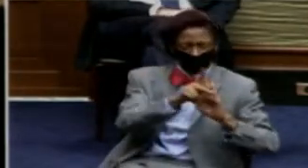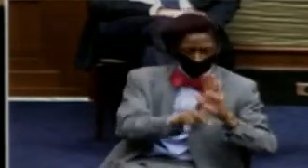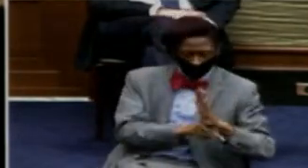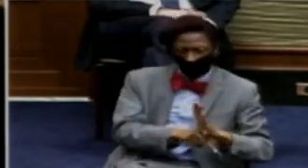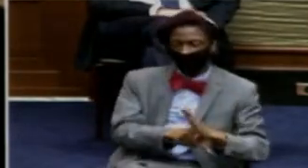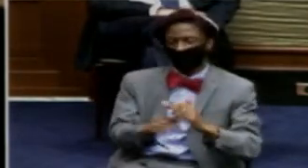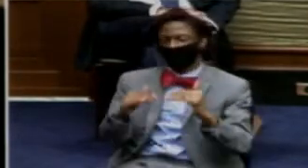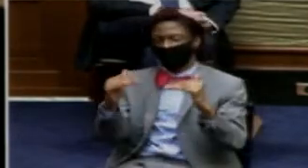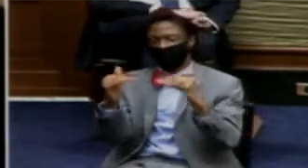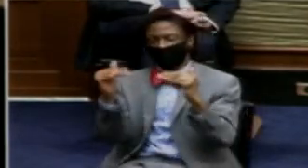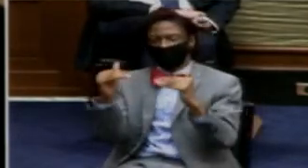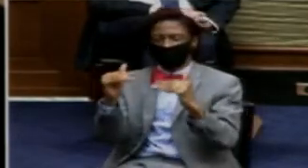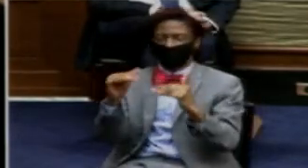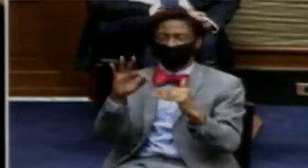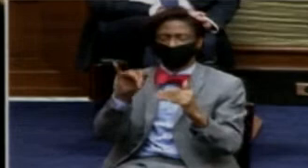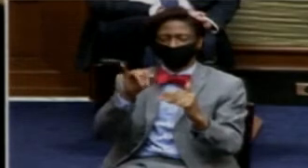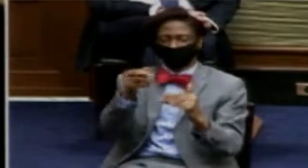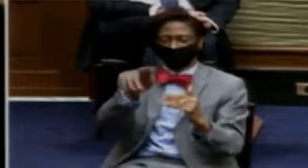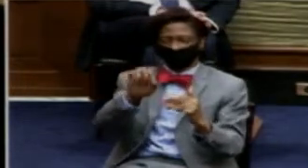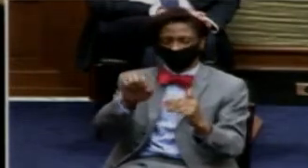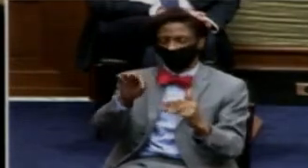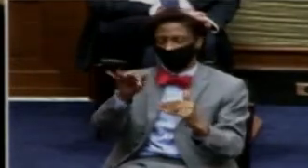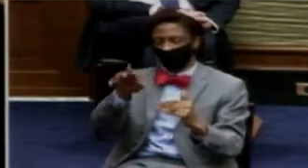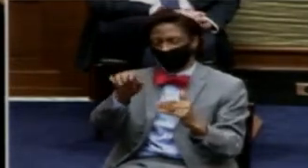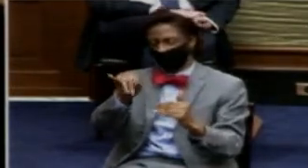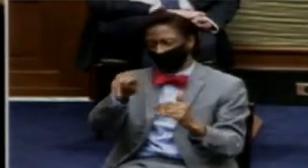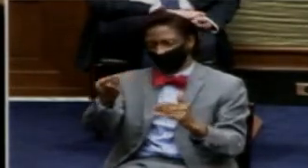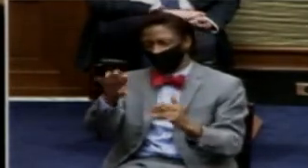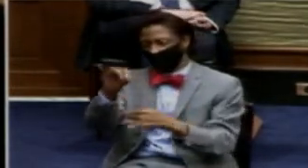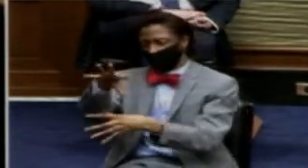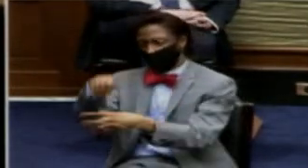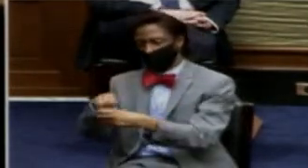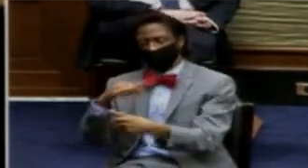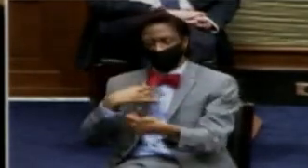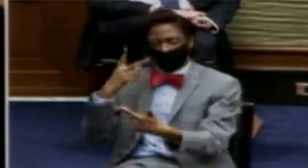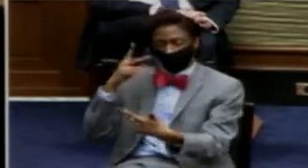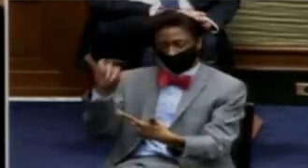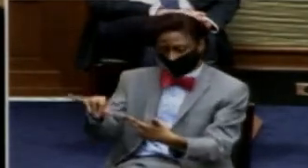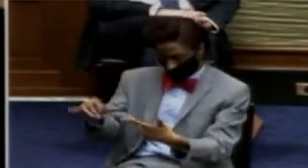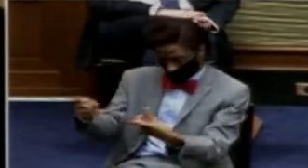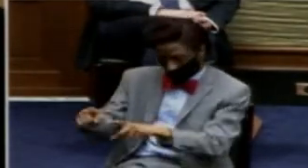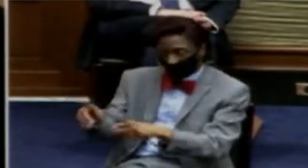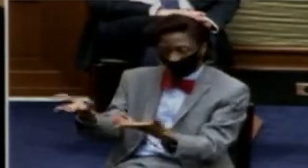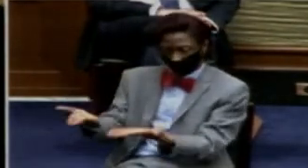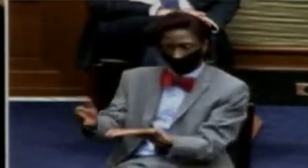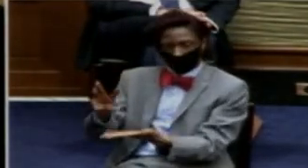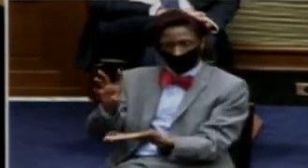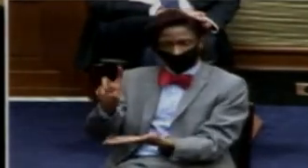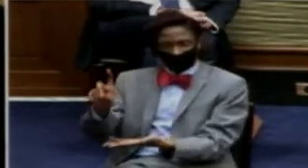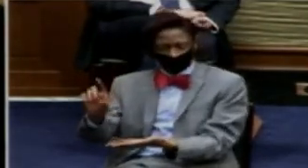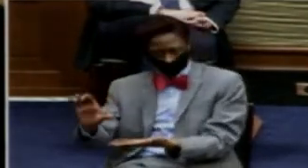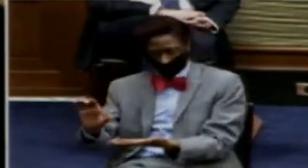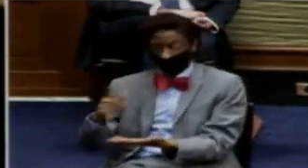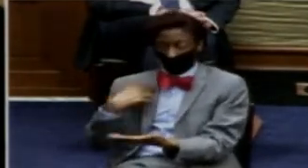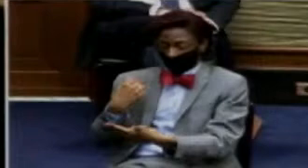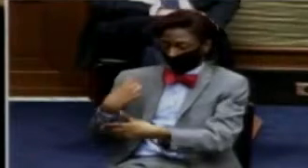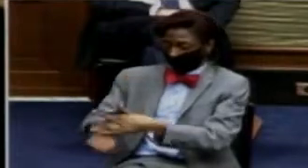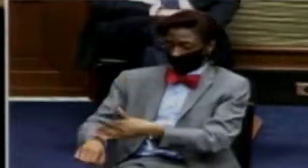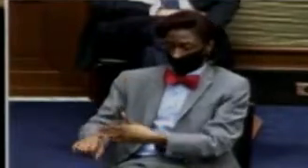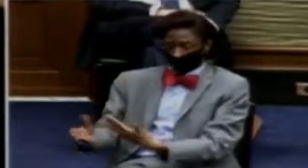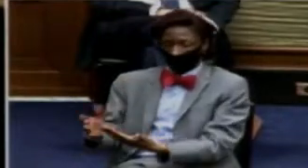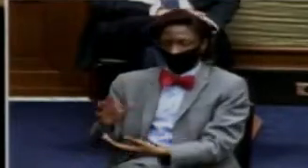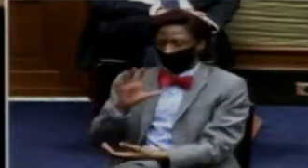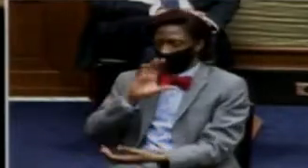fairness, and inclusion. I have seen this progress in Washington, D.C. as well. When I was born in the old